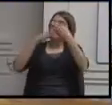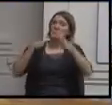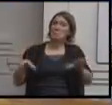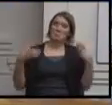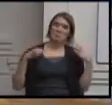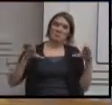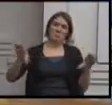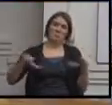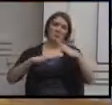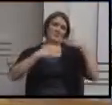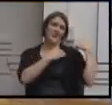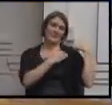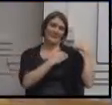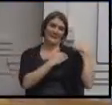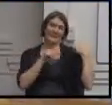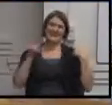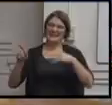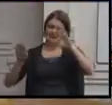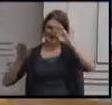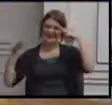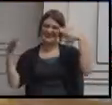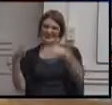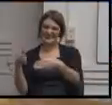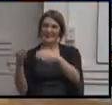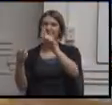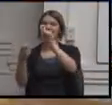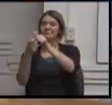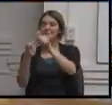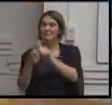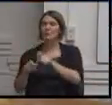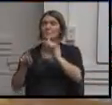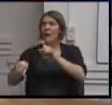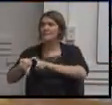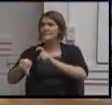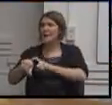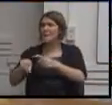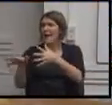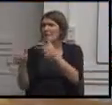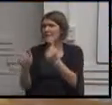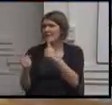bit. I asked him to focus specifically on response times and